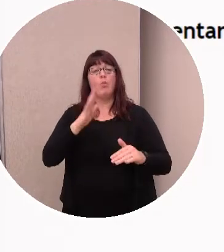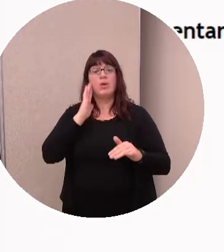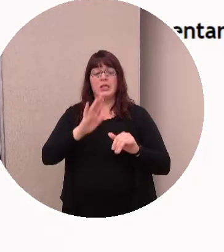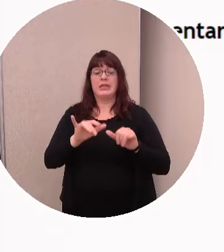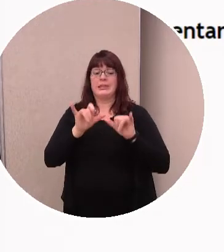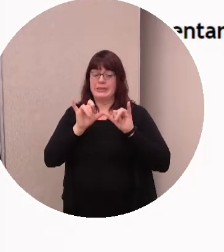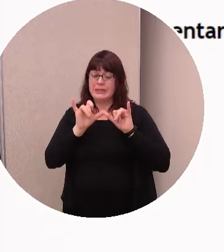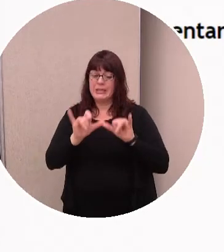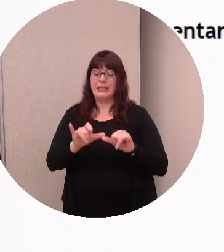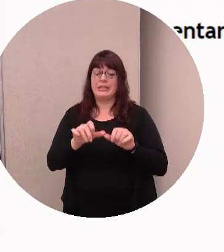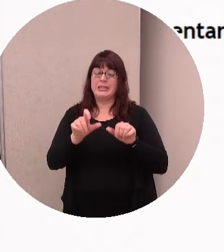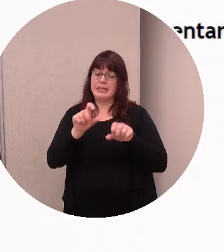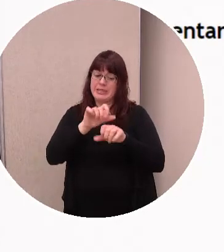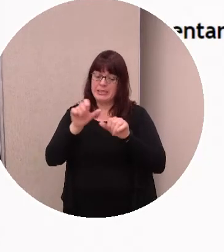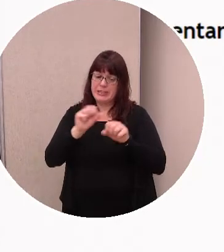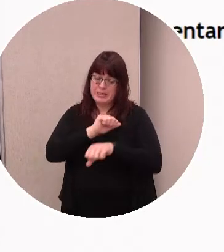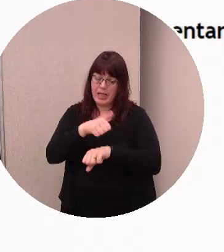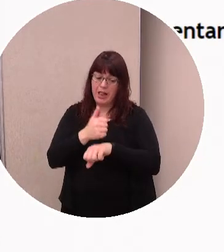configuration